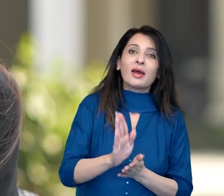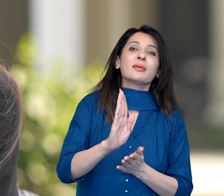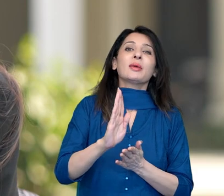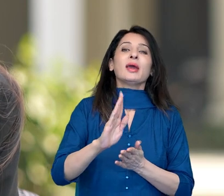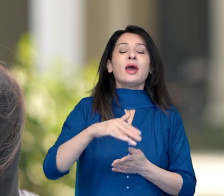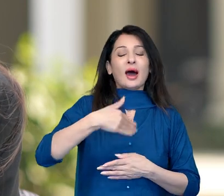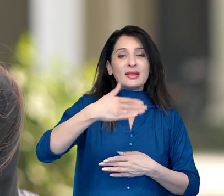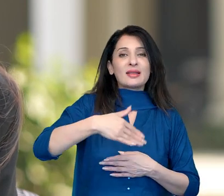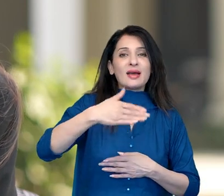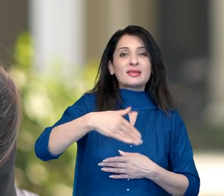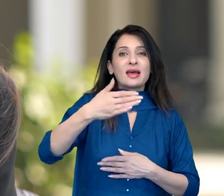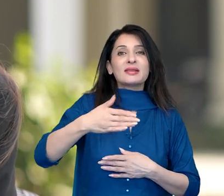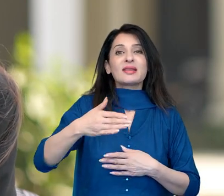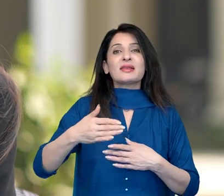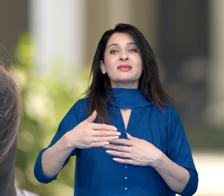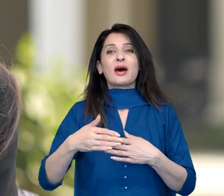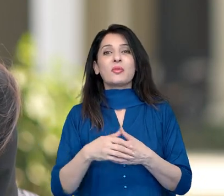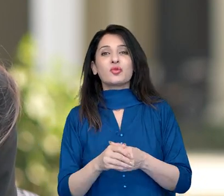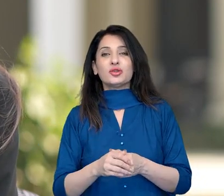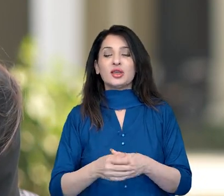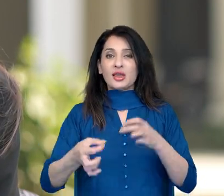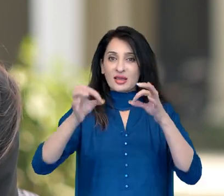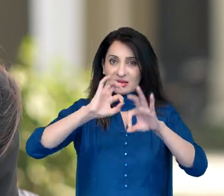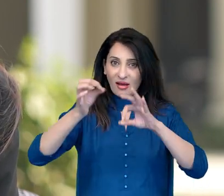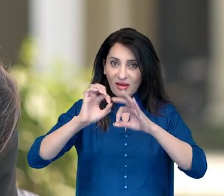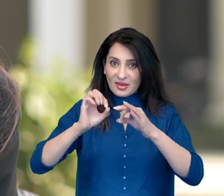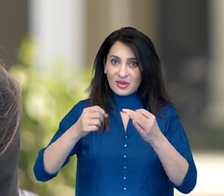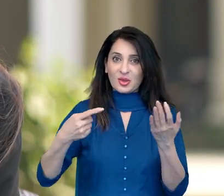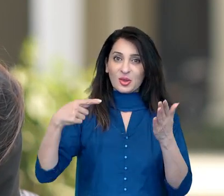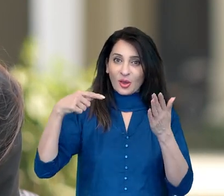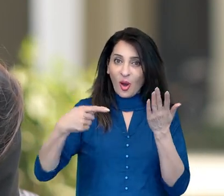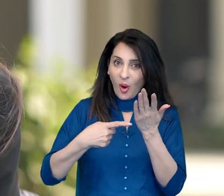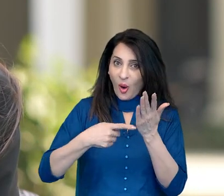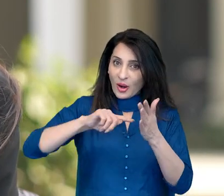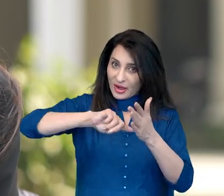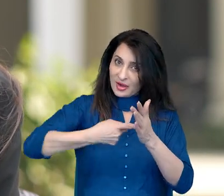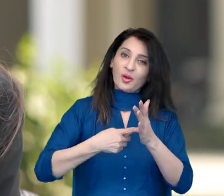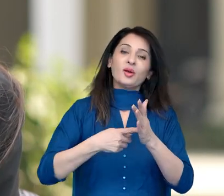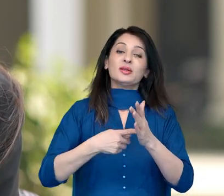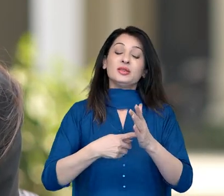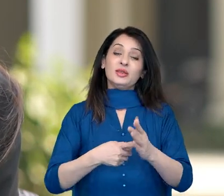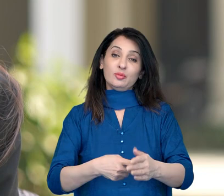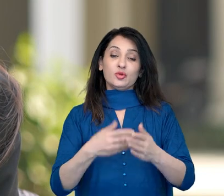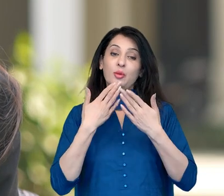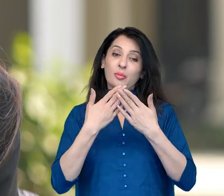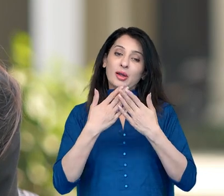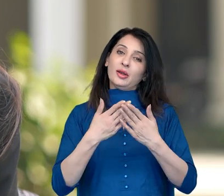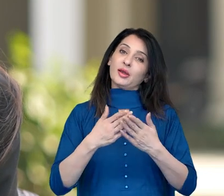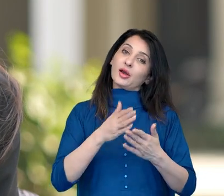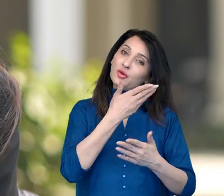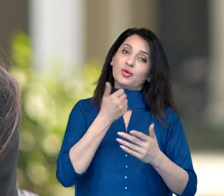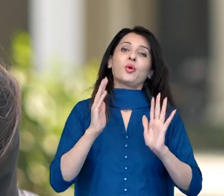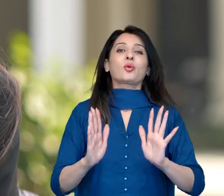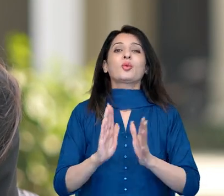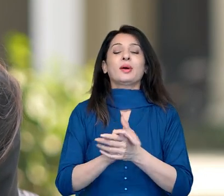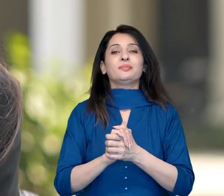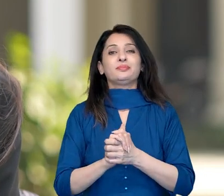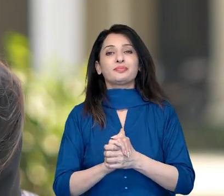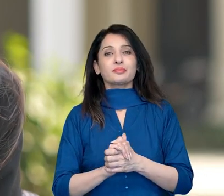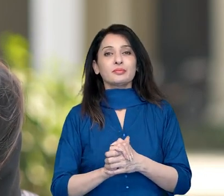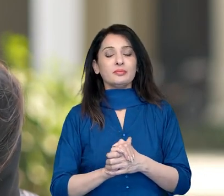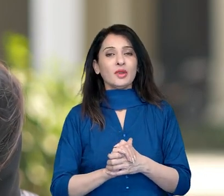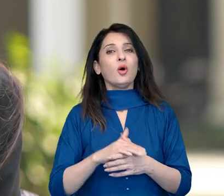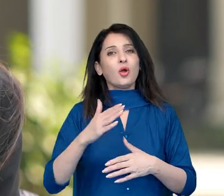science and technology developed into something more. I started doing activities and projects related to